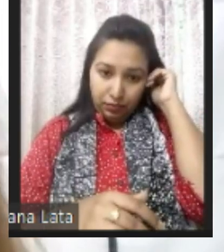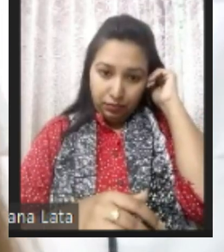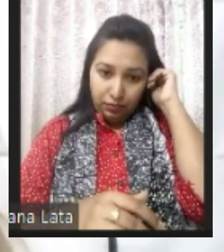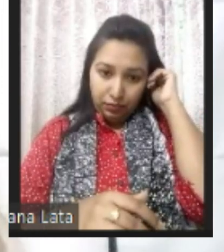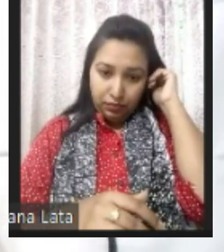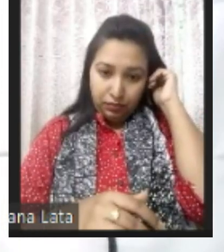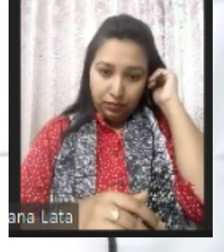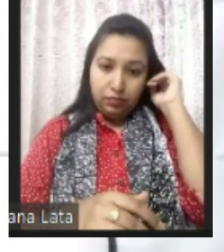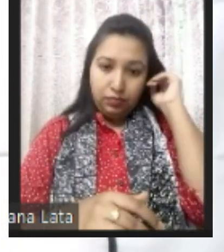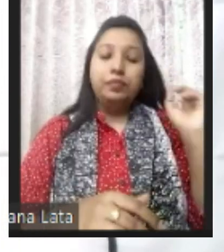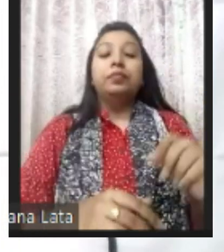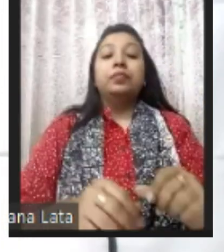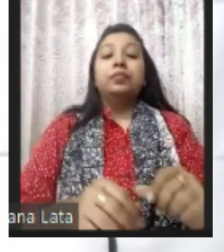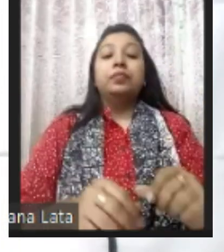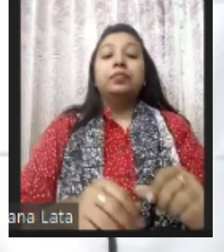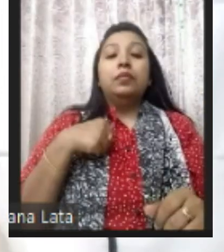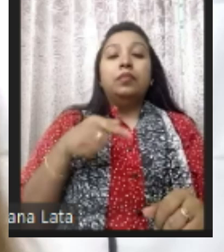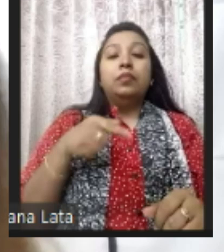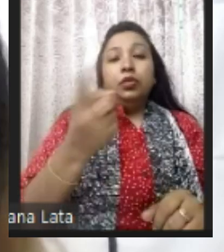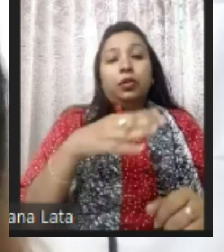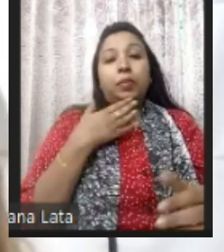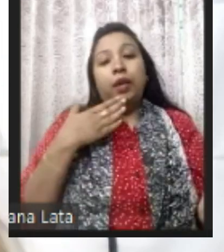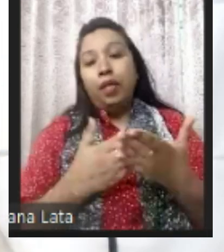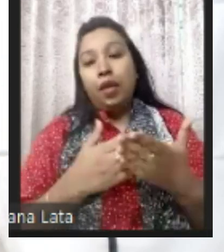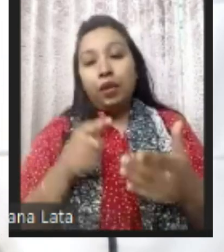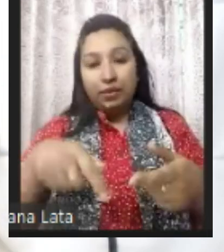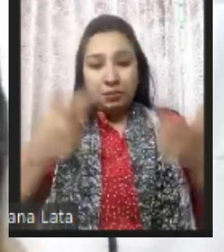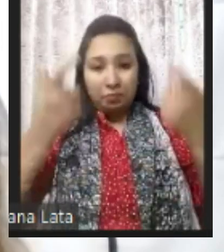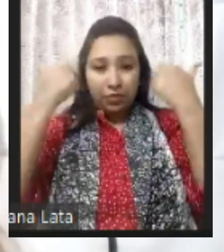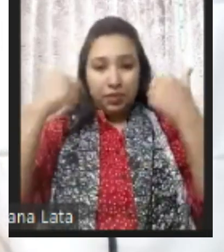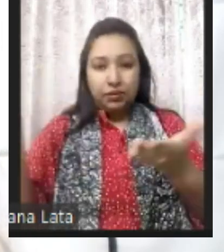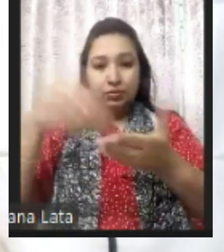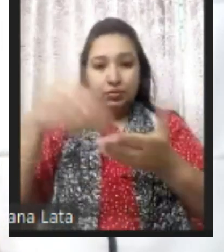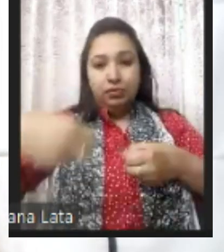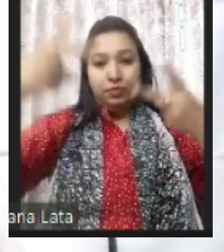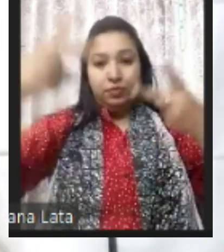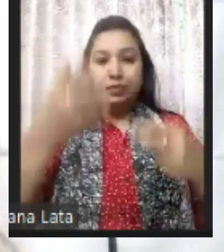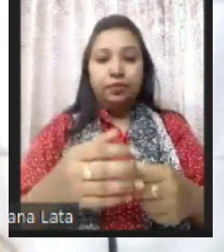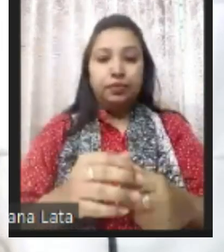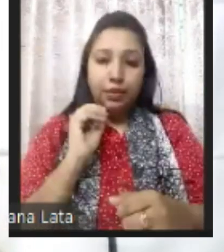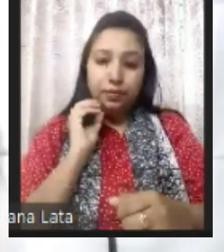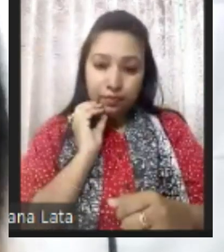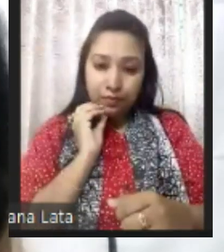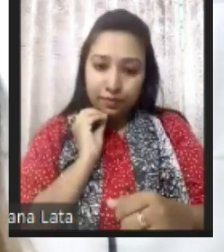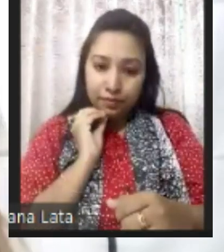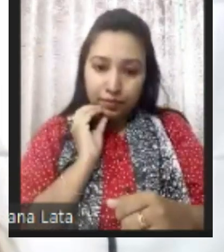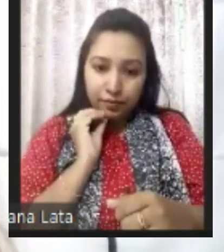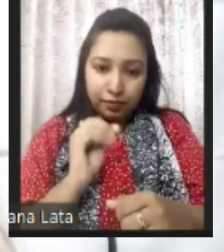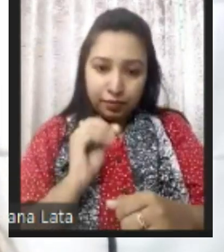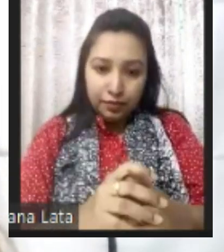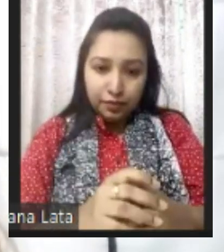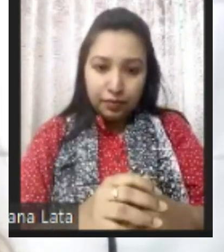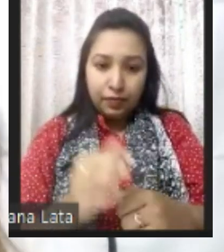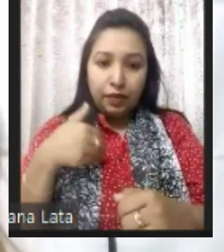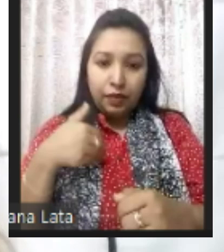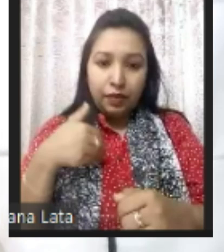I have a few things to discuss today, but I must say there's some amazing work that Bhaskar